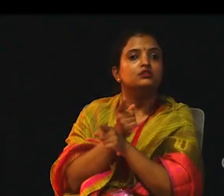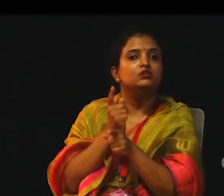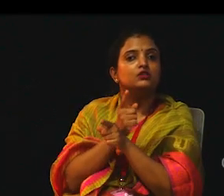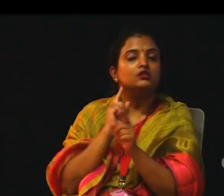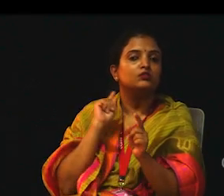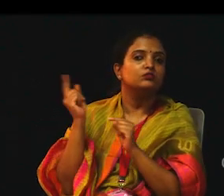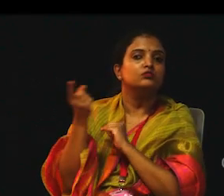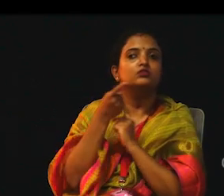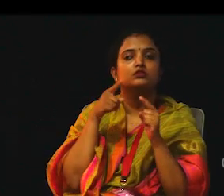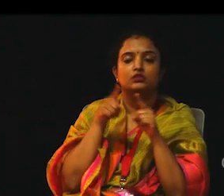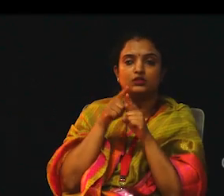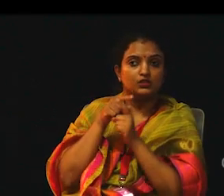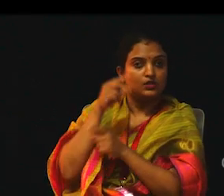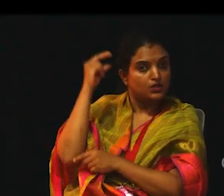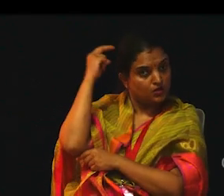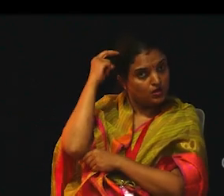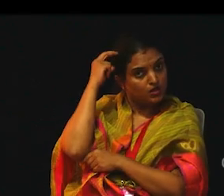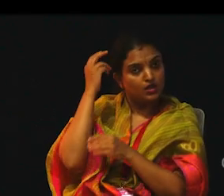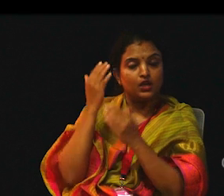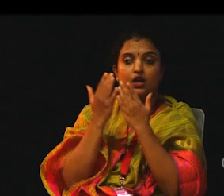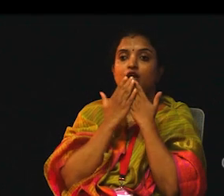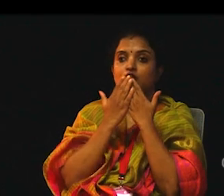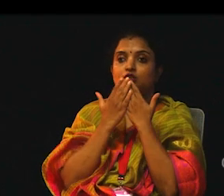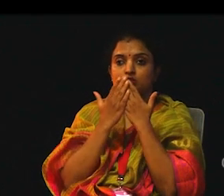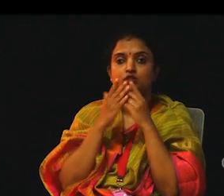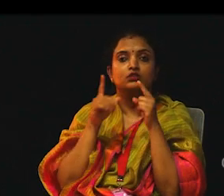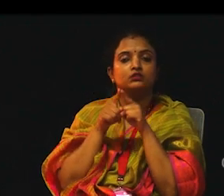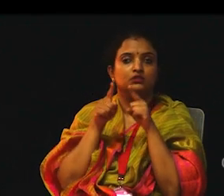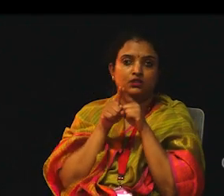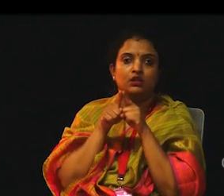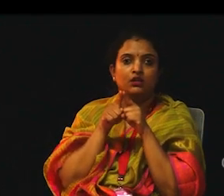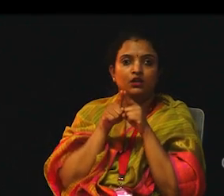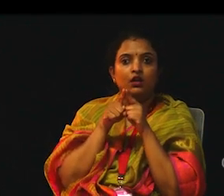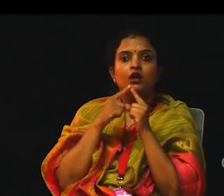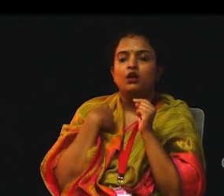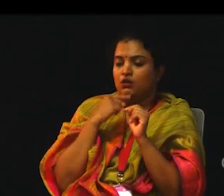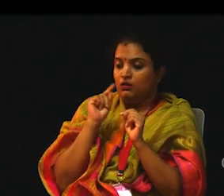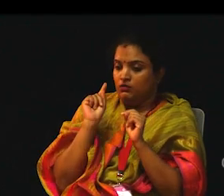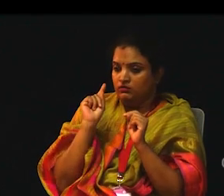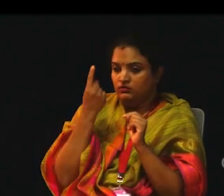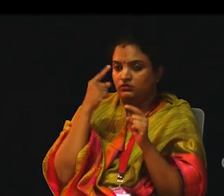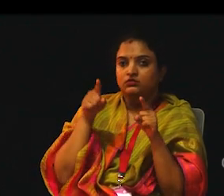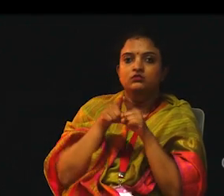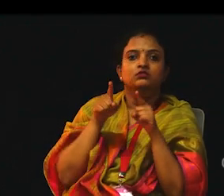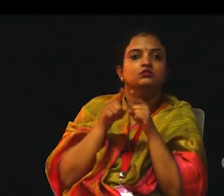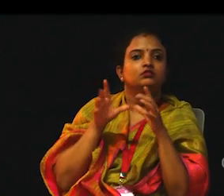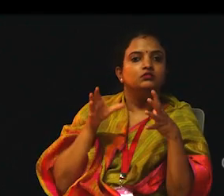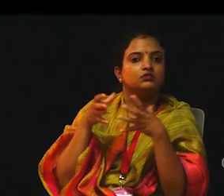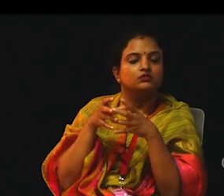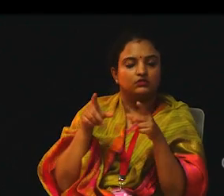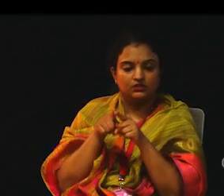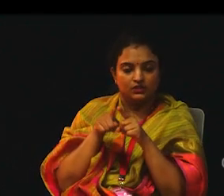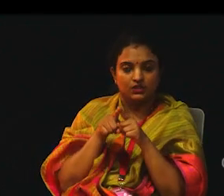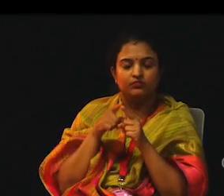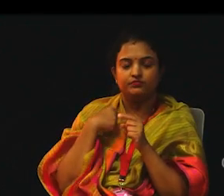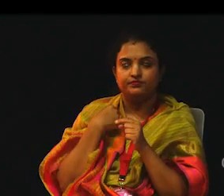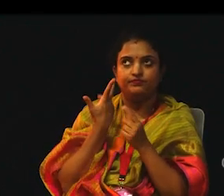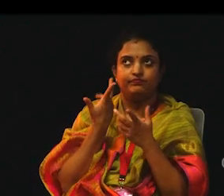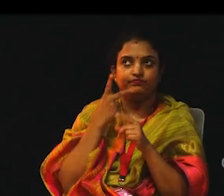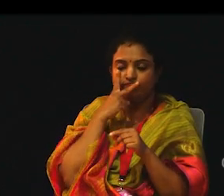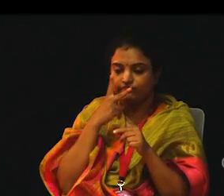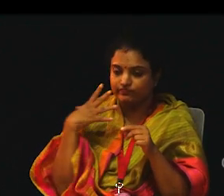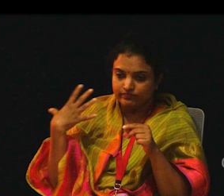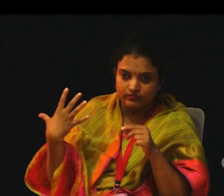add cognitive education to their teaching methods as a first step towards